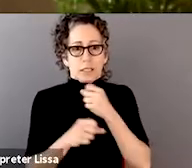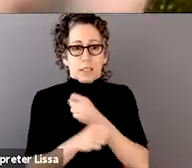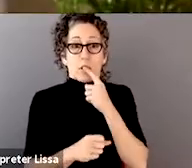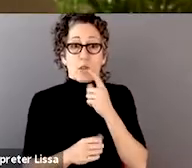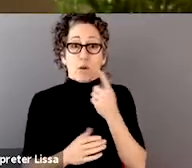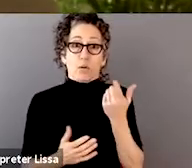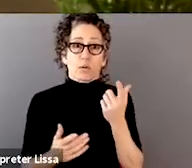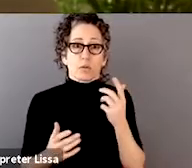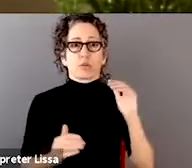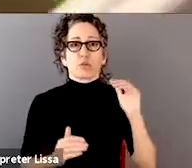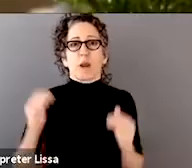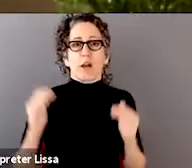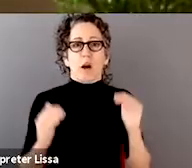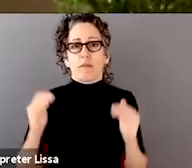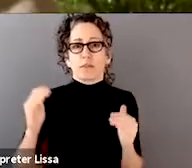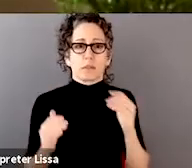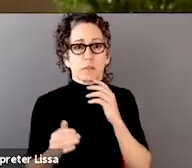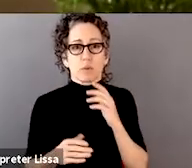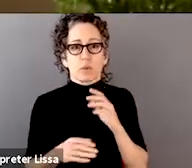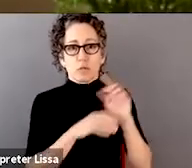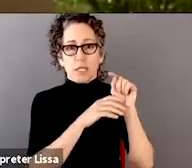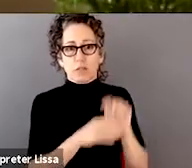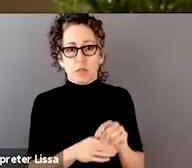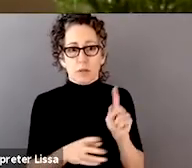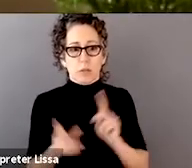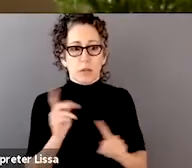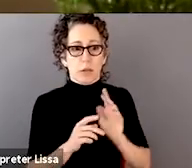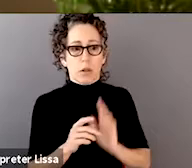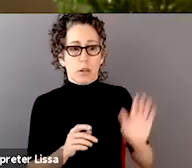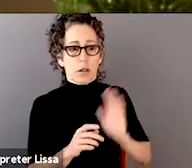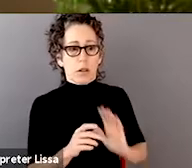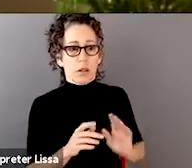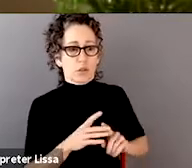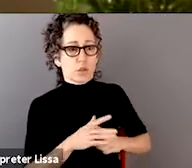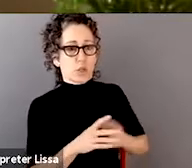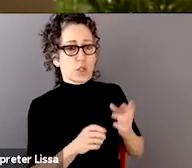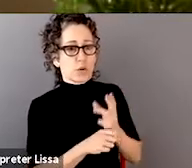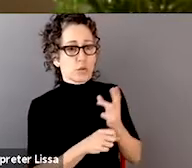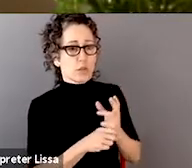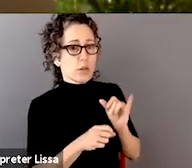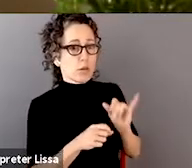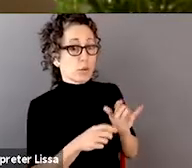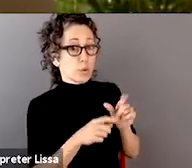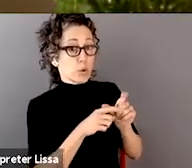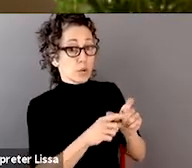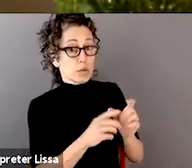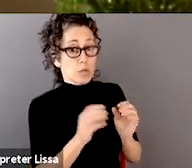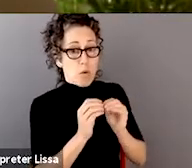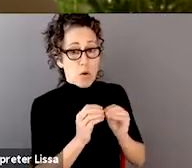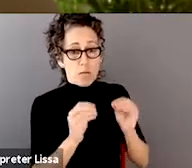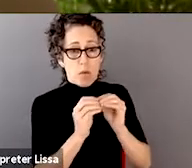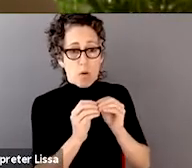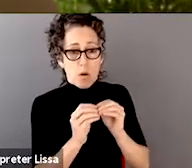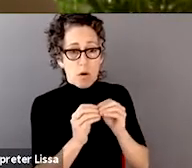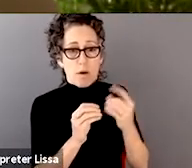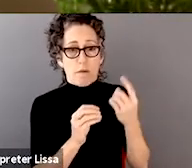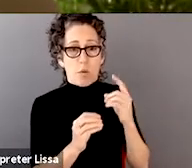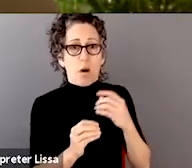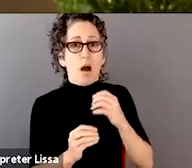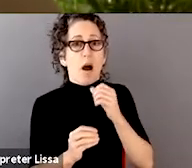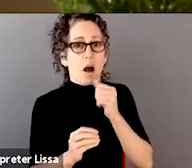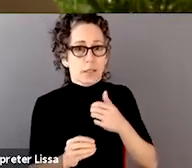heard of traditionally before. I think people started using this term more and more to refer to undesirable